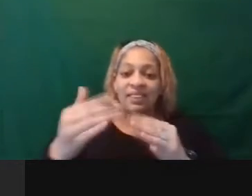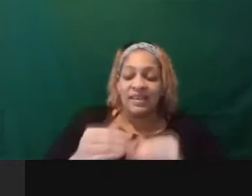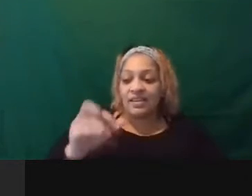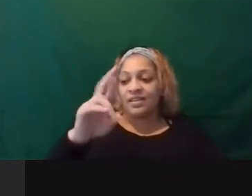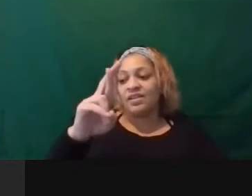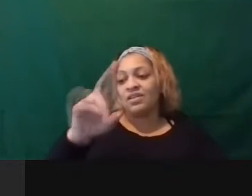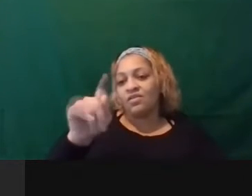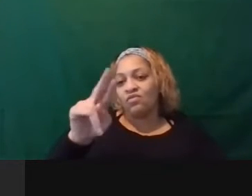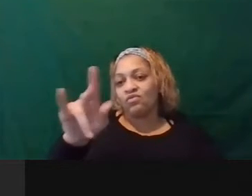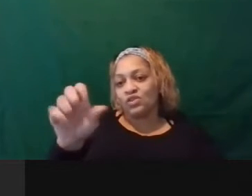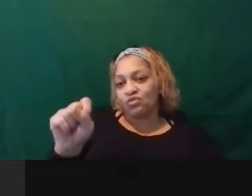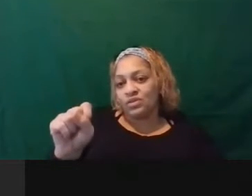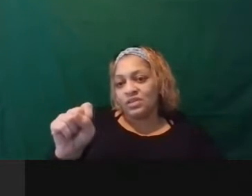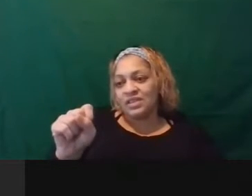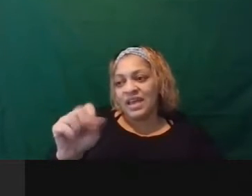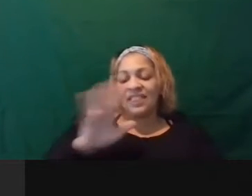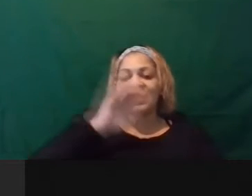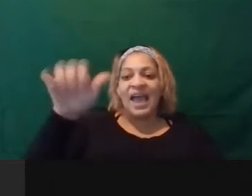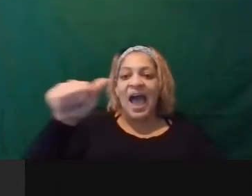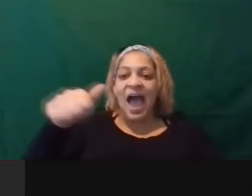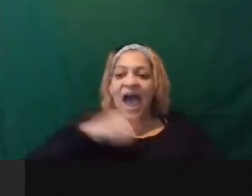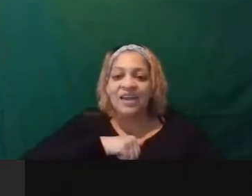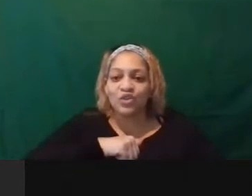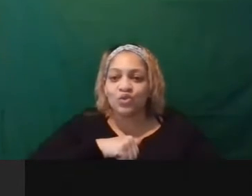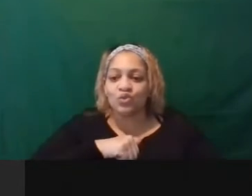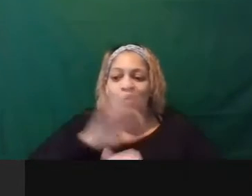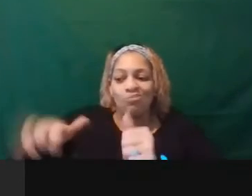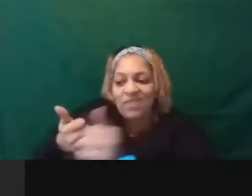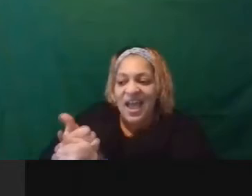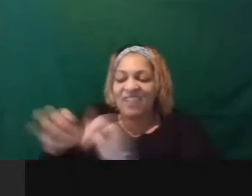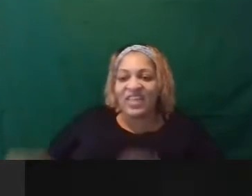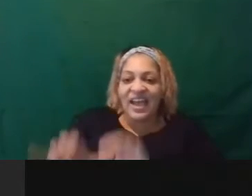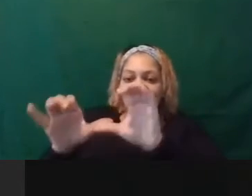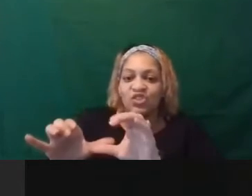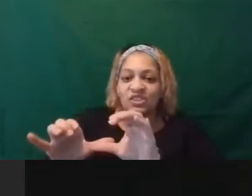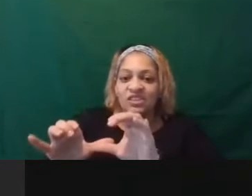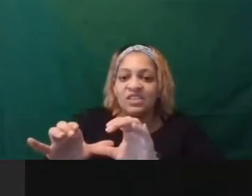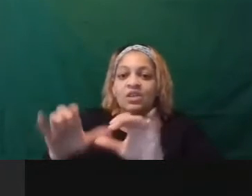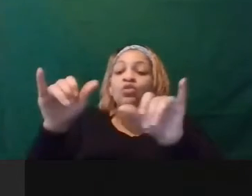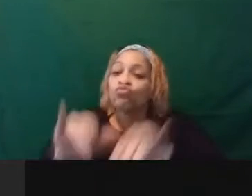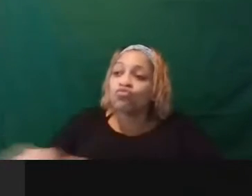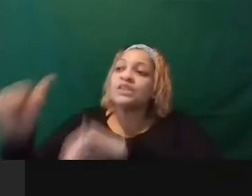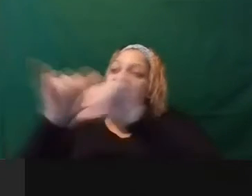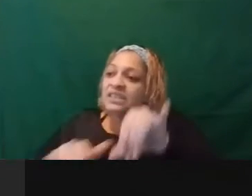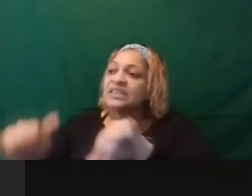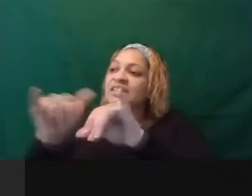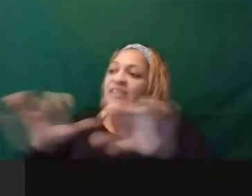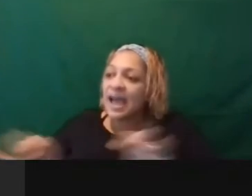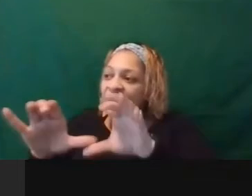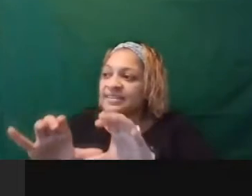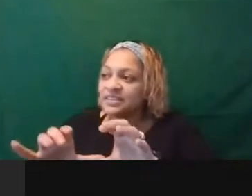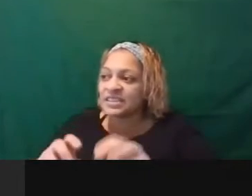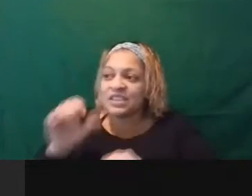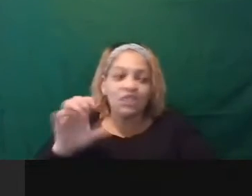is the attitude that is behind the action. While routines can be actions that just need to be done,